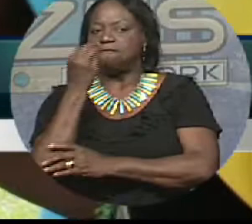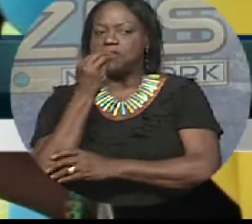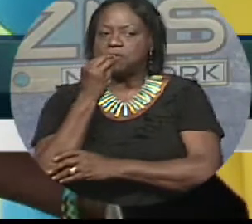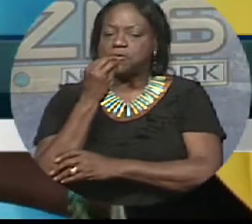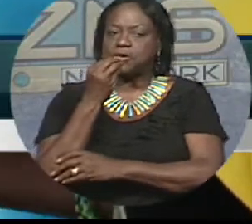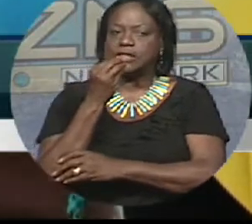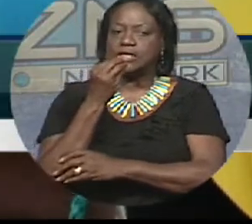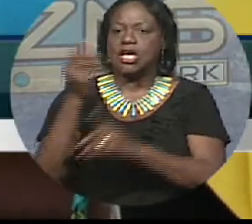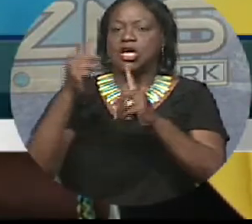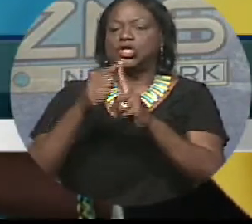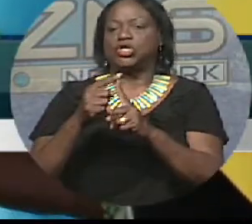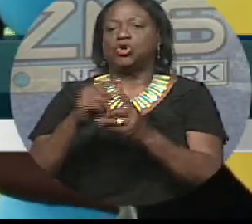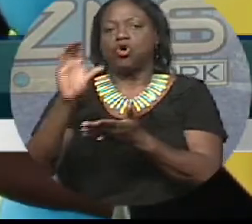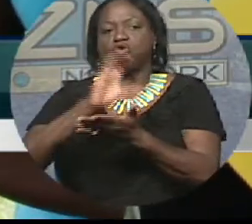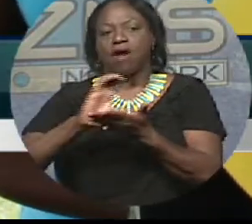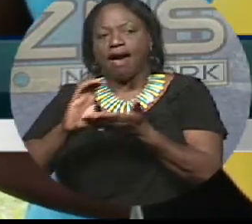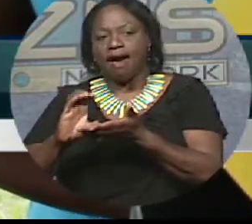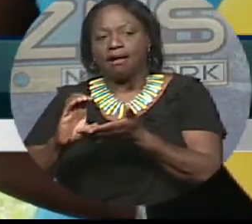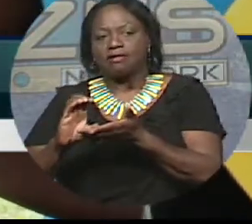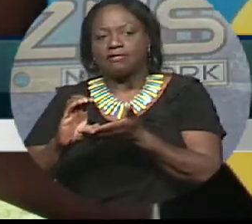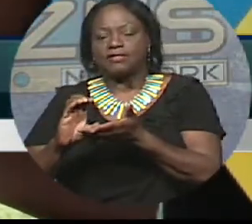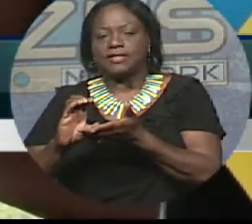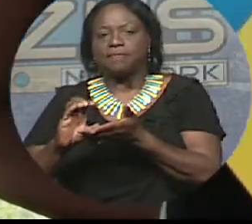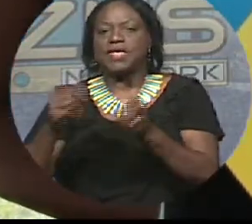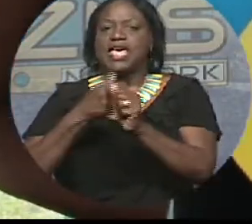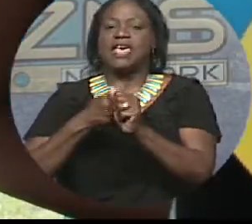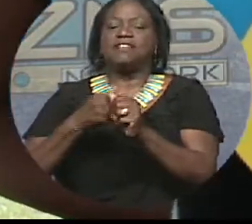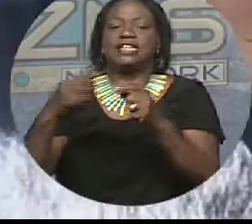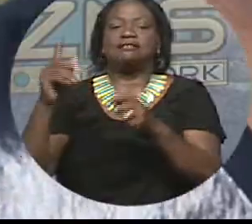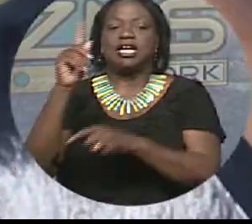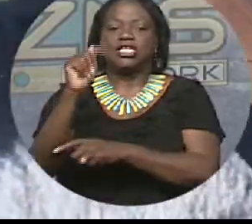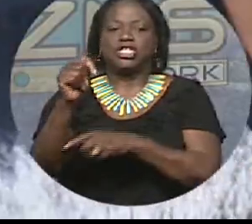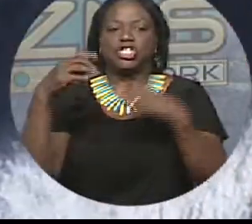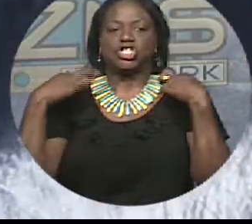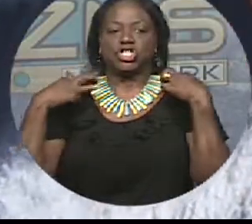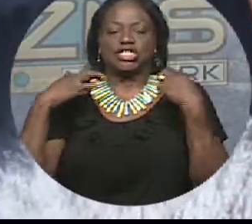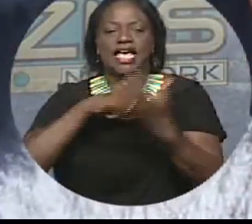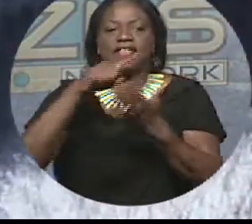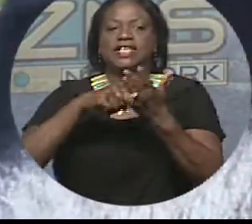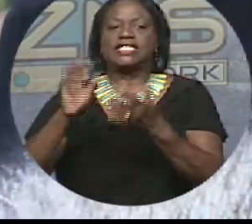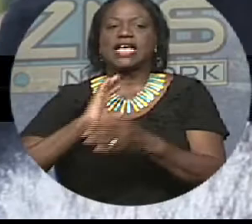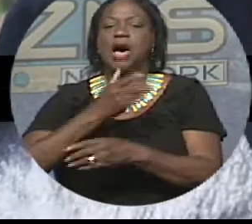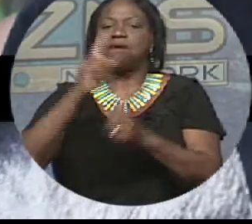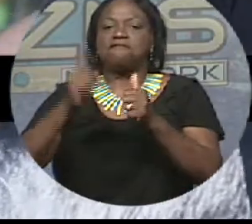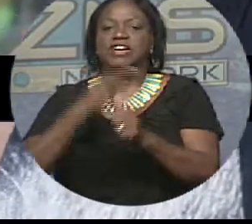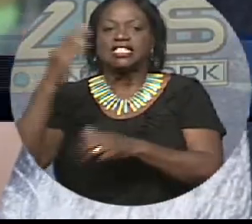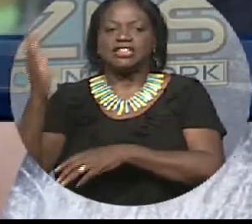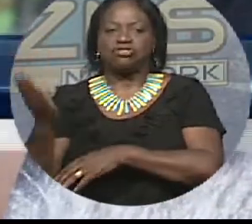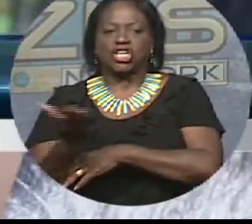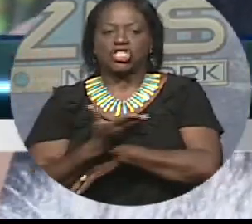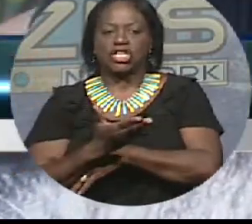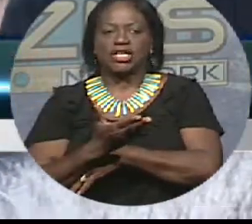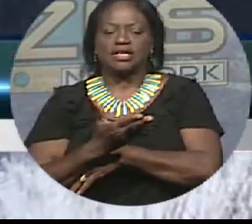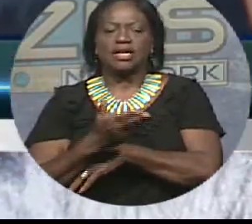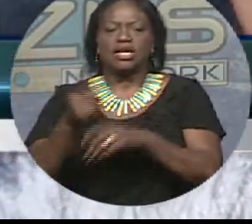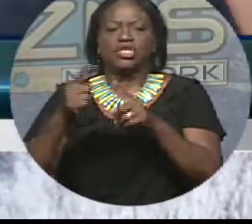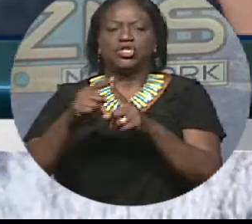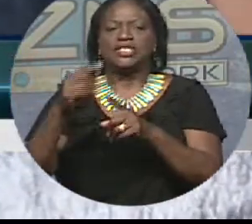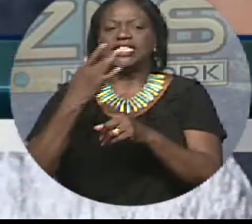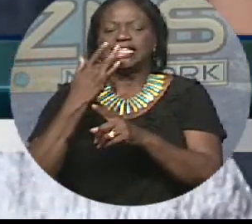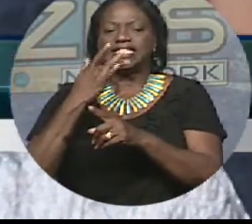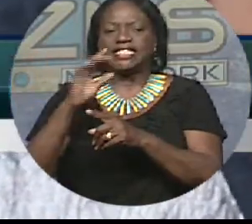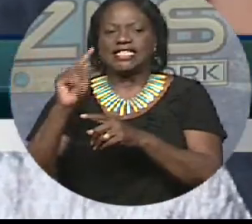items to craft, even t-shirts. This is our first introduction of Tasty Teas at